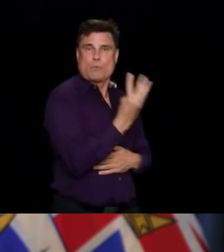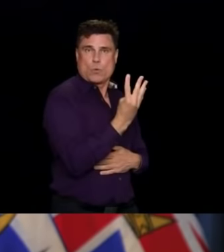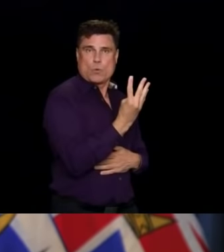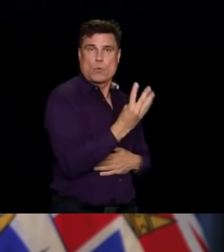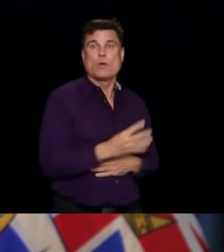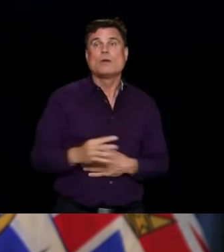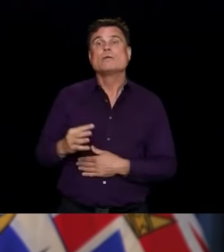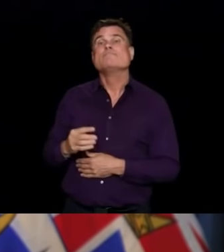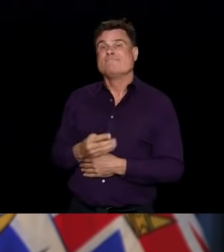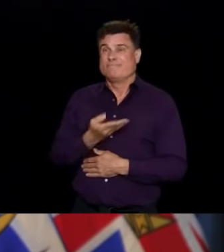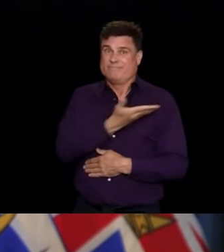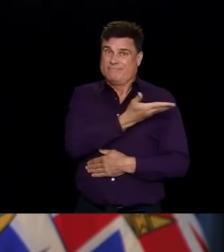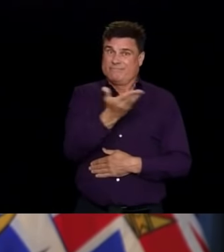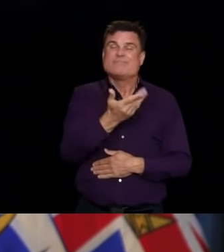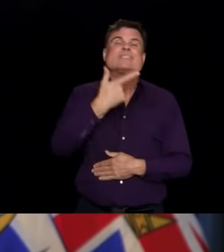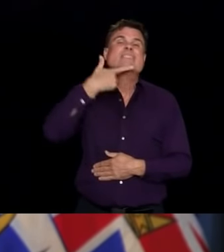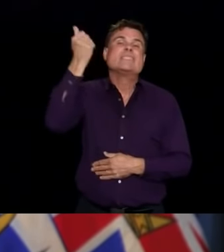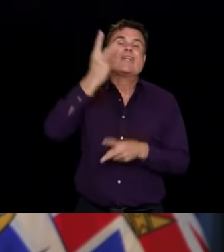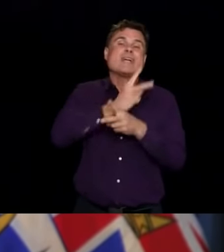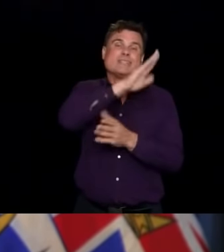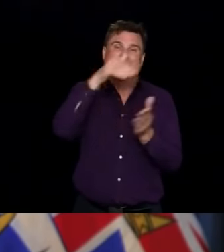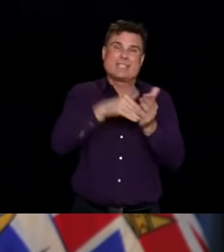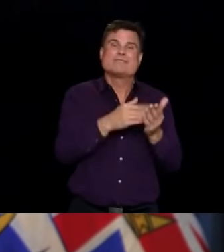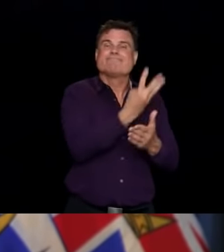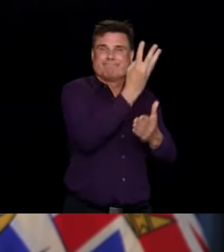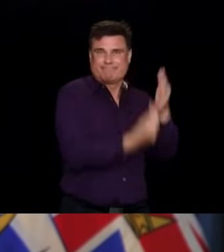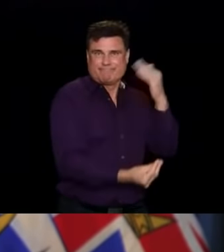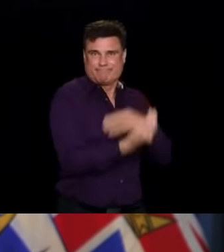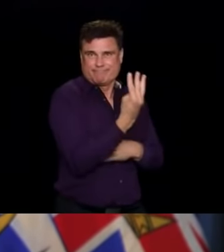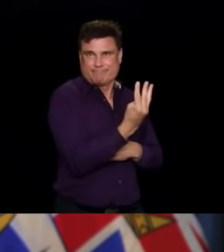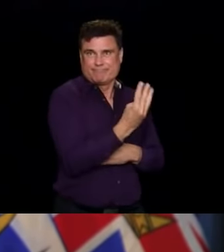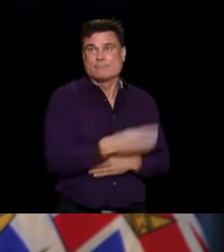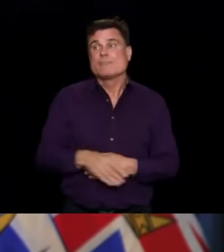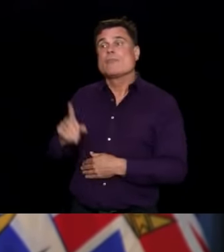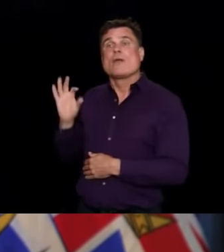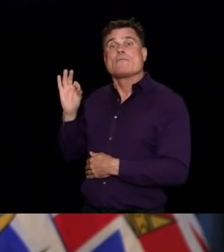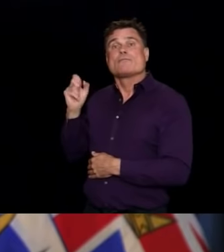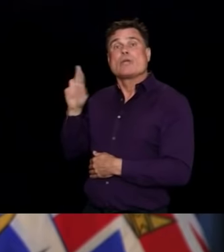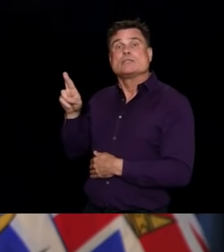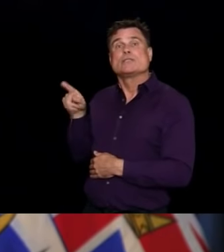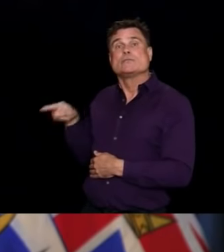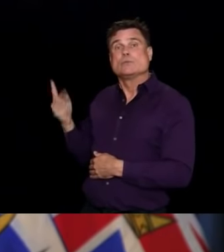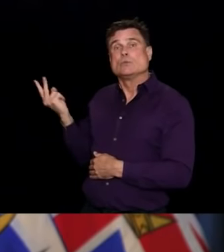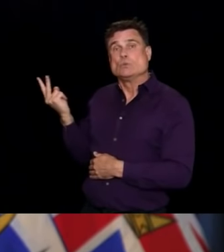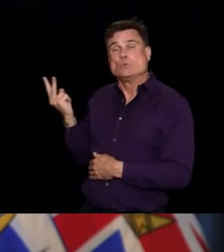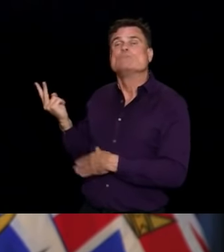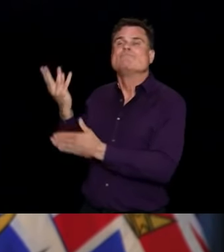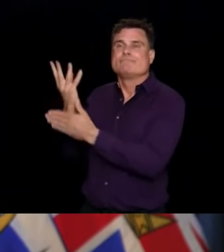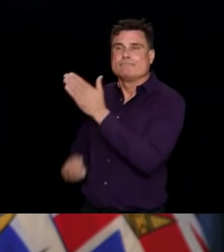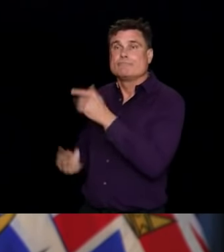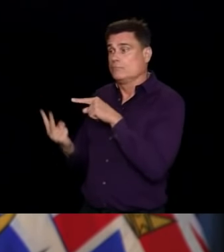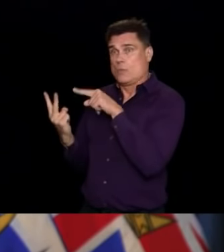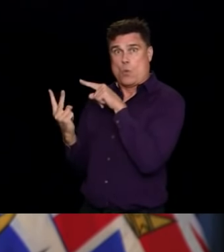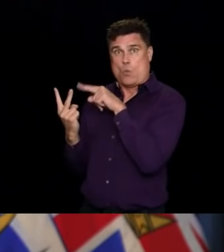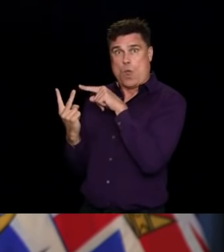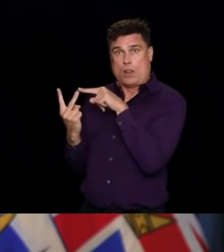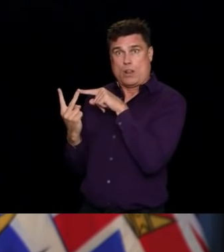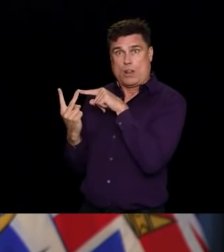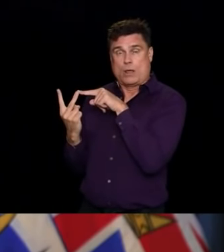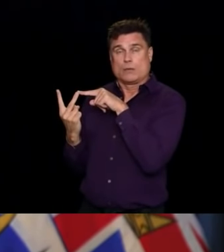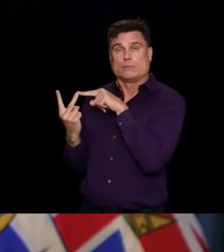Health Region, all of them in long-term care, and 2 in the Fraser Health Region, one of whom was a person